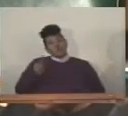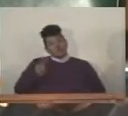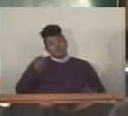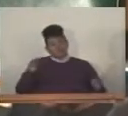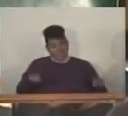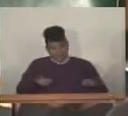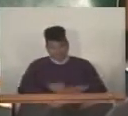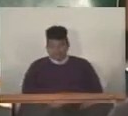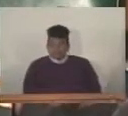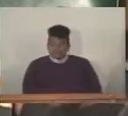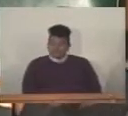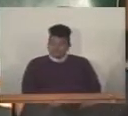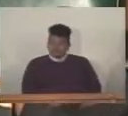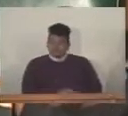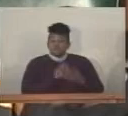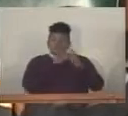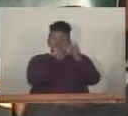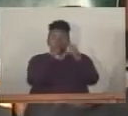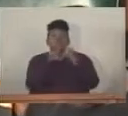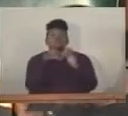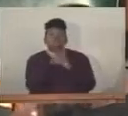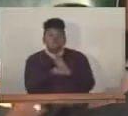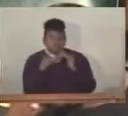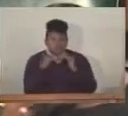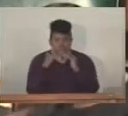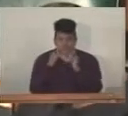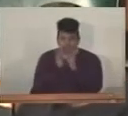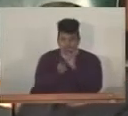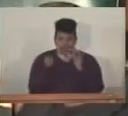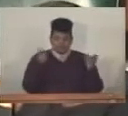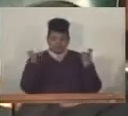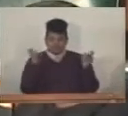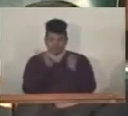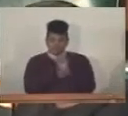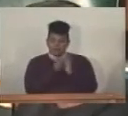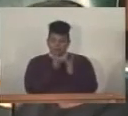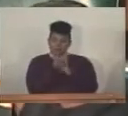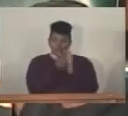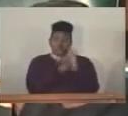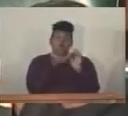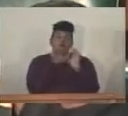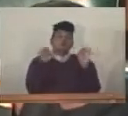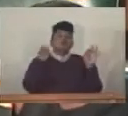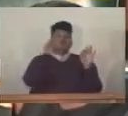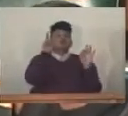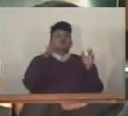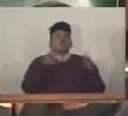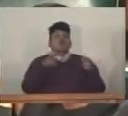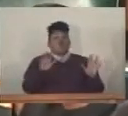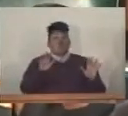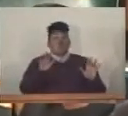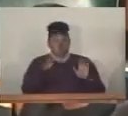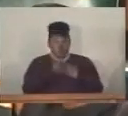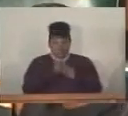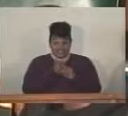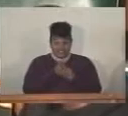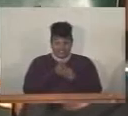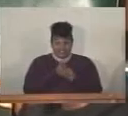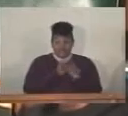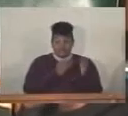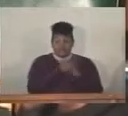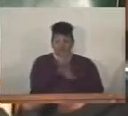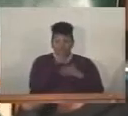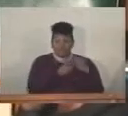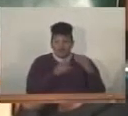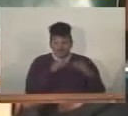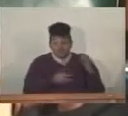Supreme Court, whether with or without a jury, and offenses triable by the parish court may now be tried together on a single